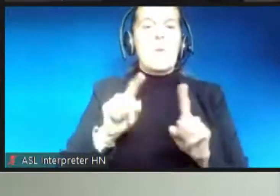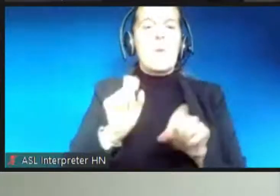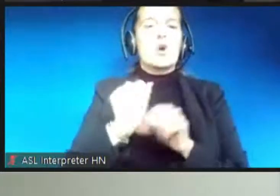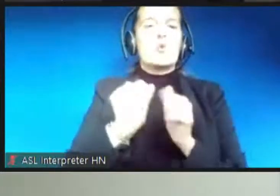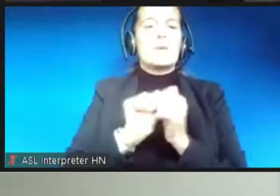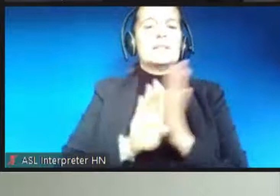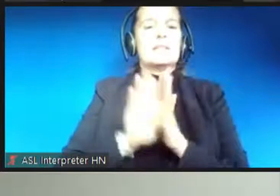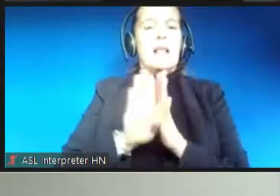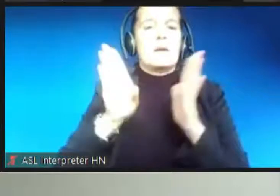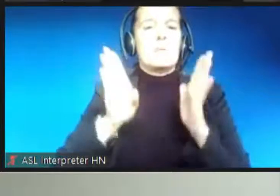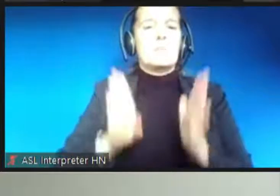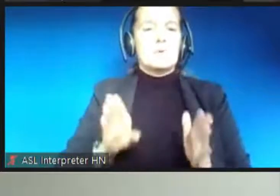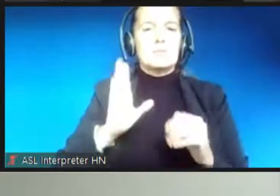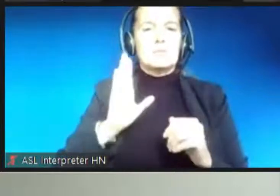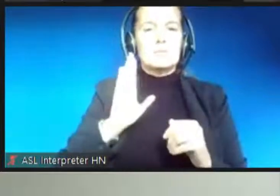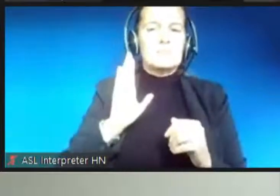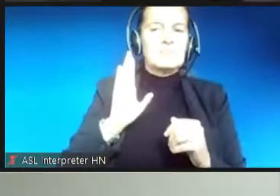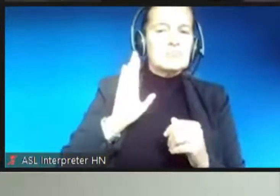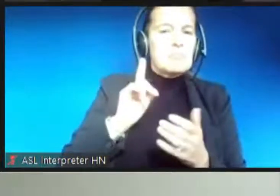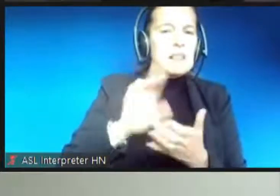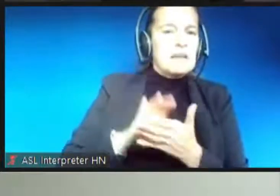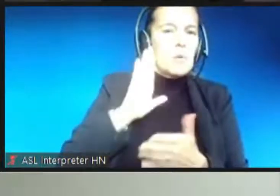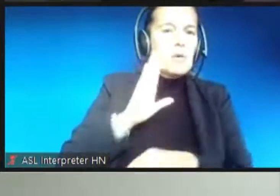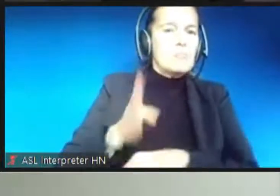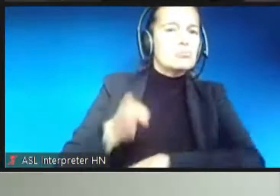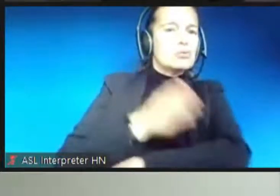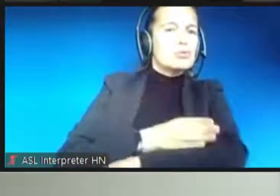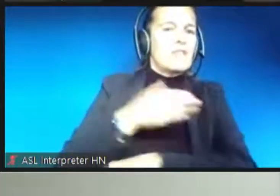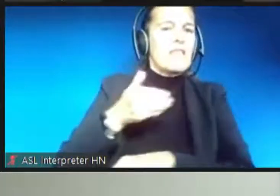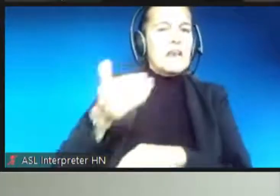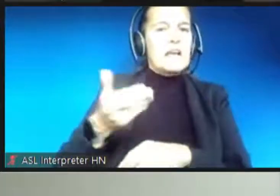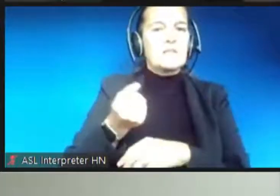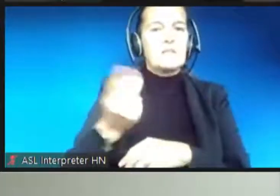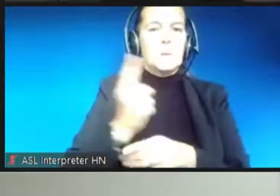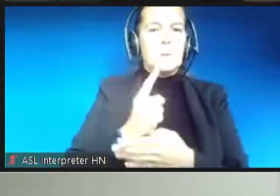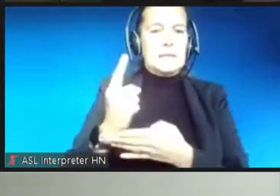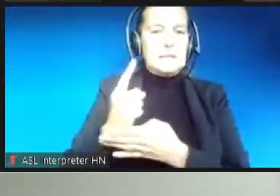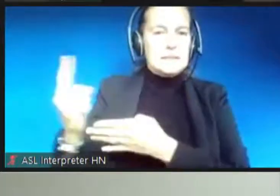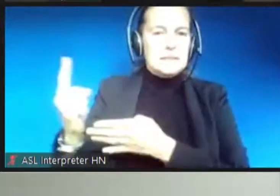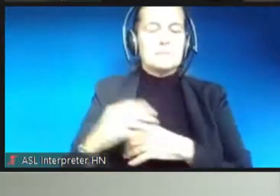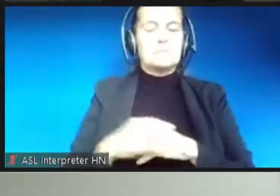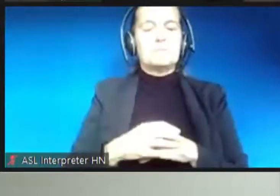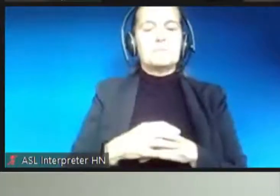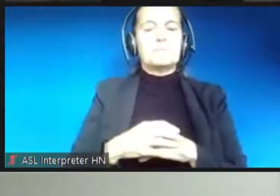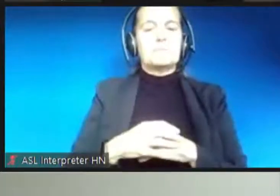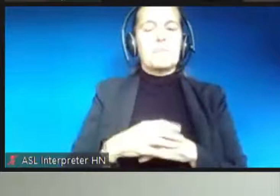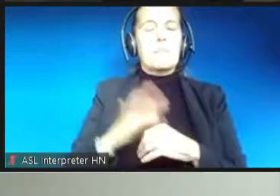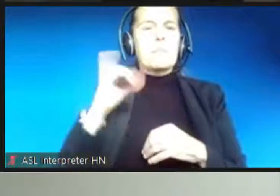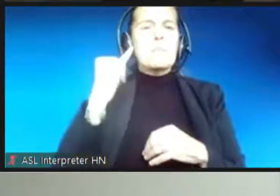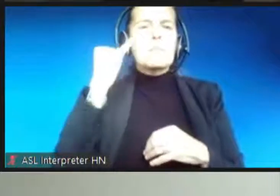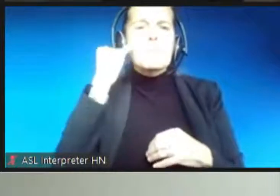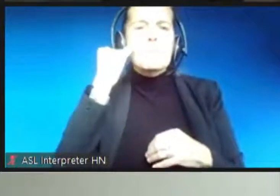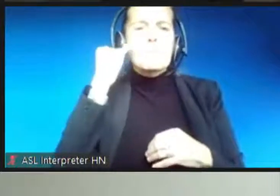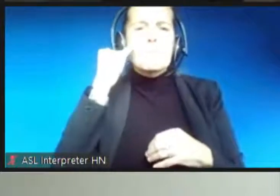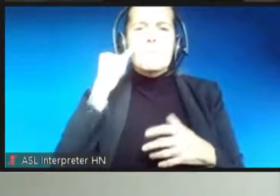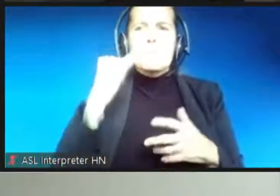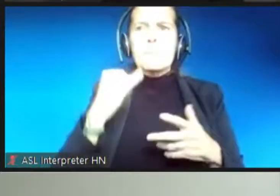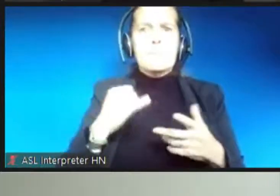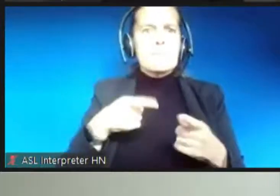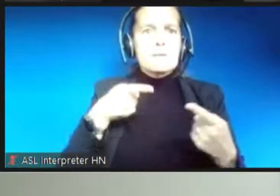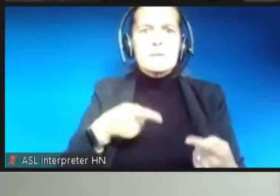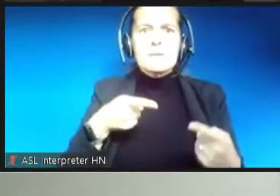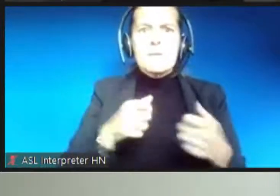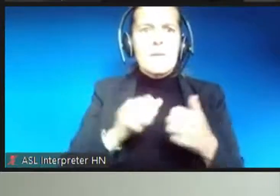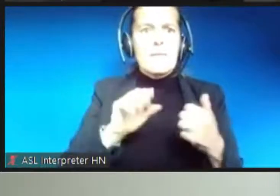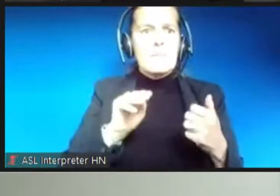be much better over the next couple of weeks. If there's a problem getting through to My Turn, please